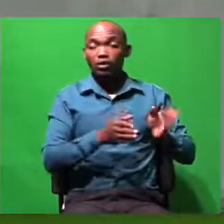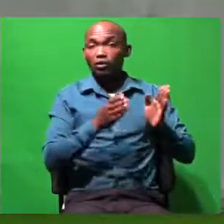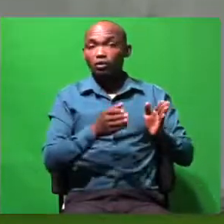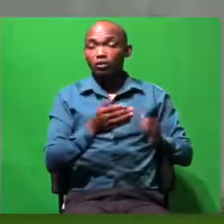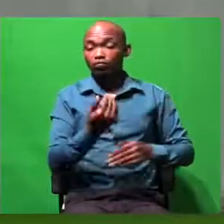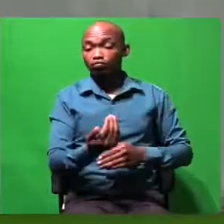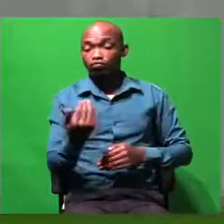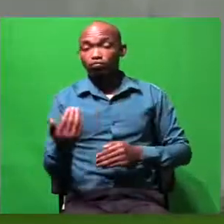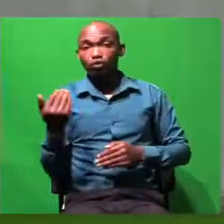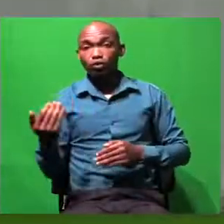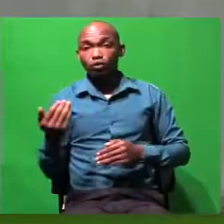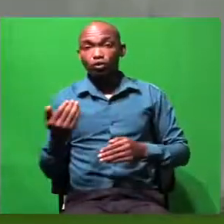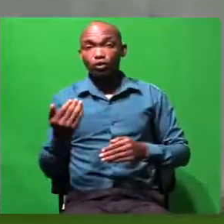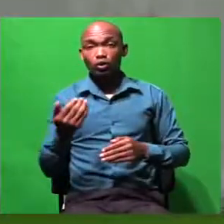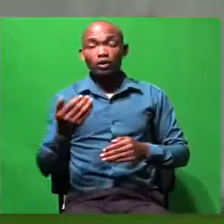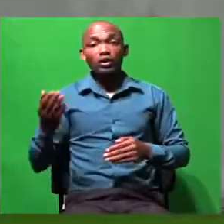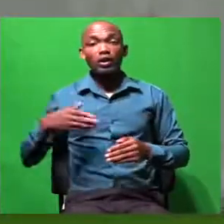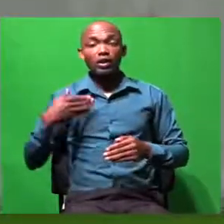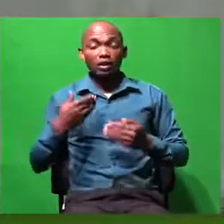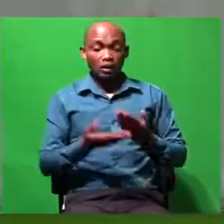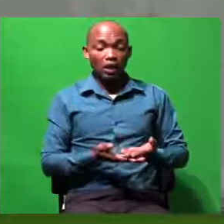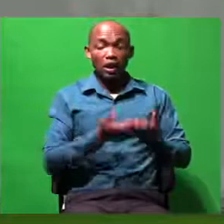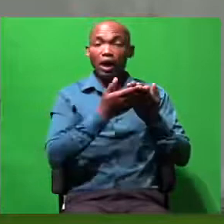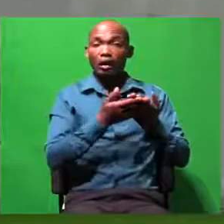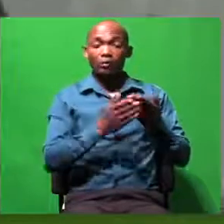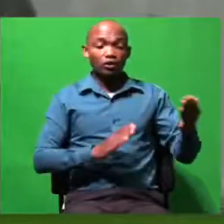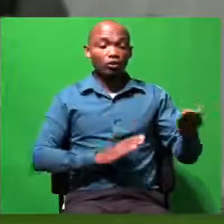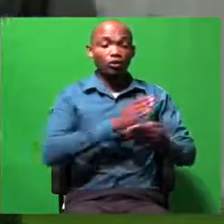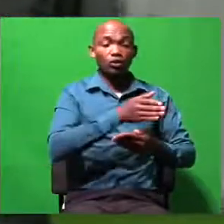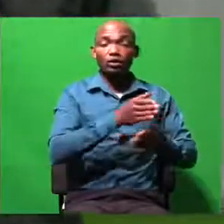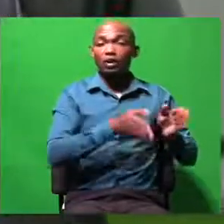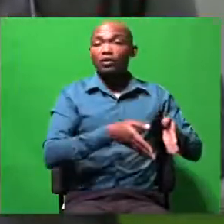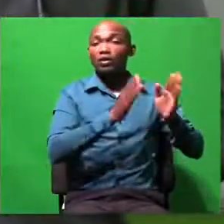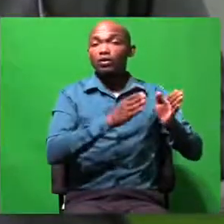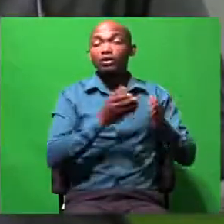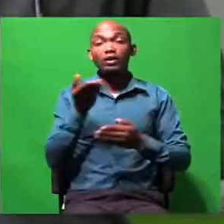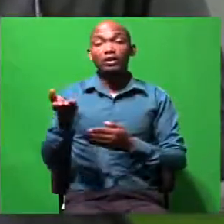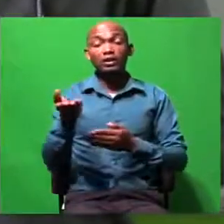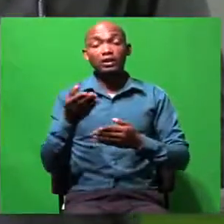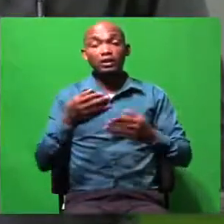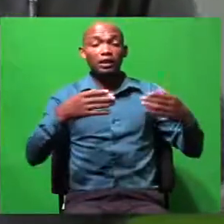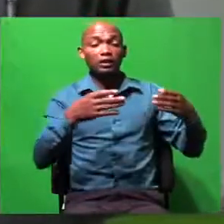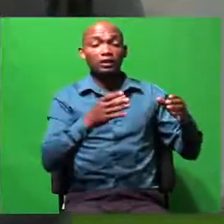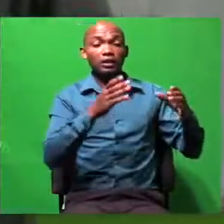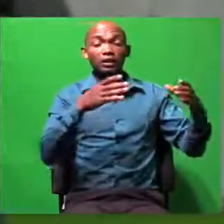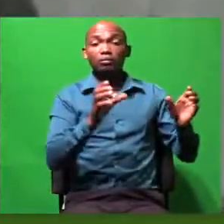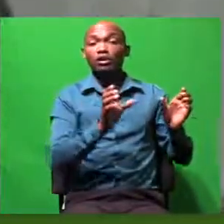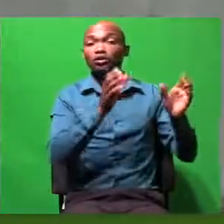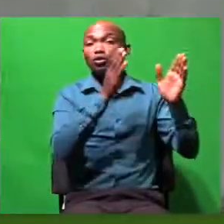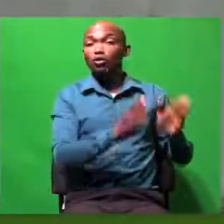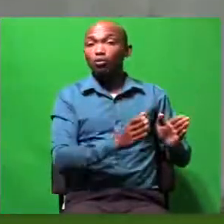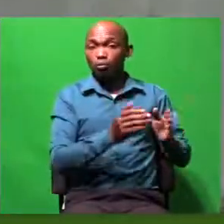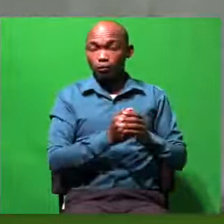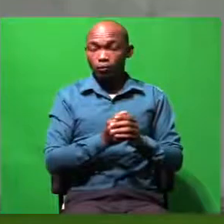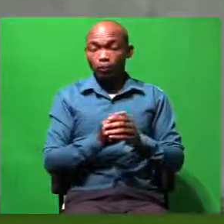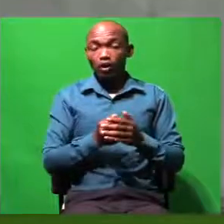need special care to help just to cross the road. This is special group in our societies. So